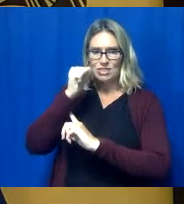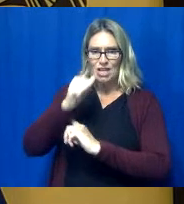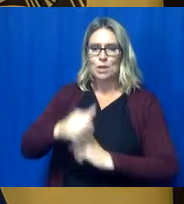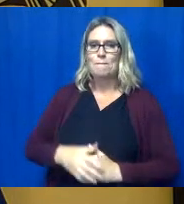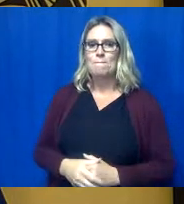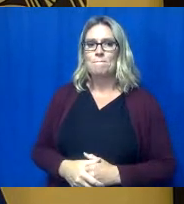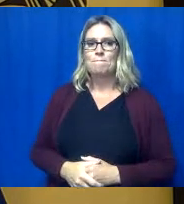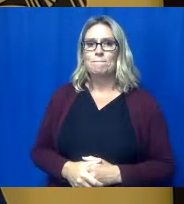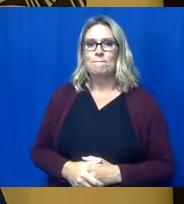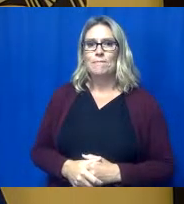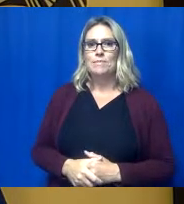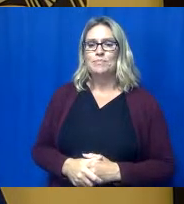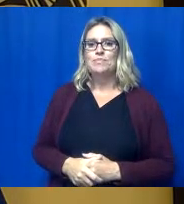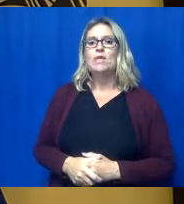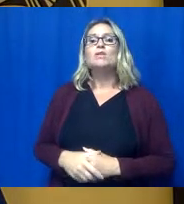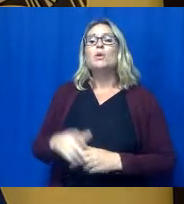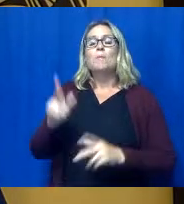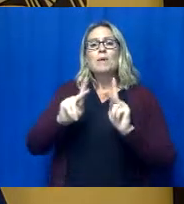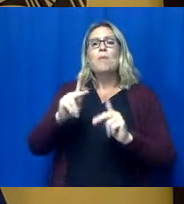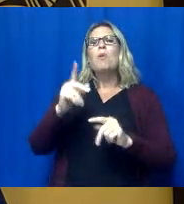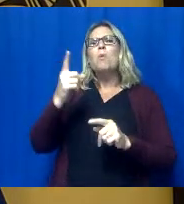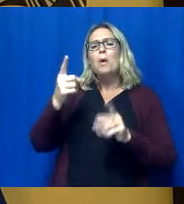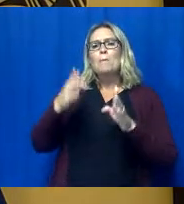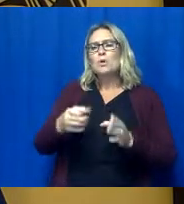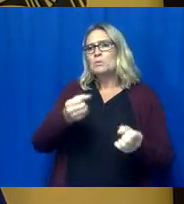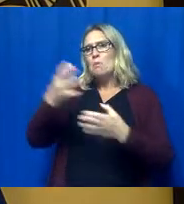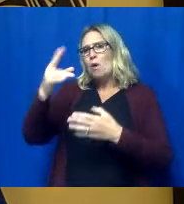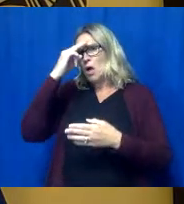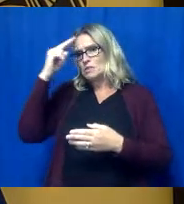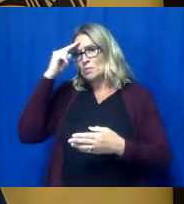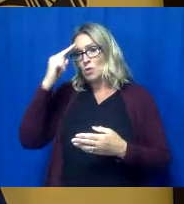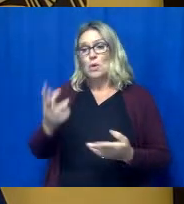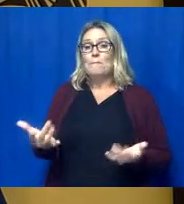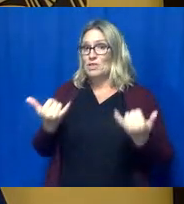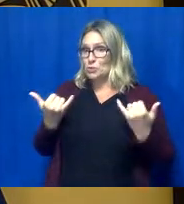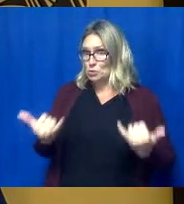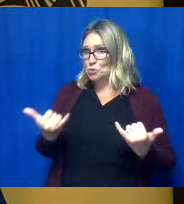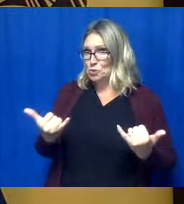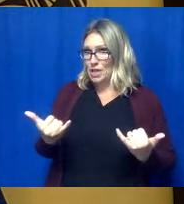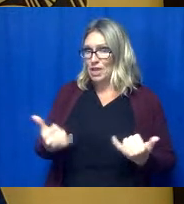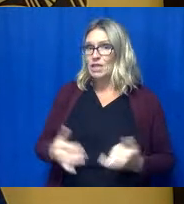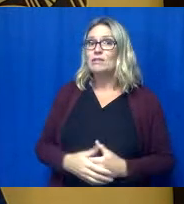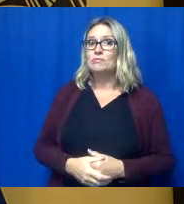hospital admissions rising by 1 patient per day. Today,